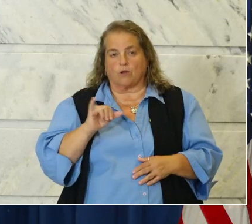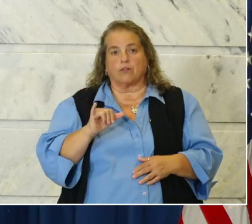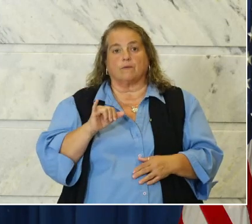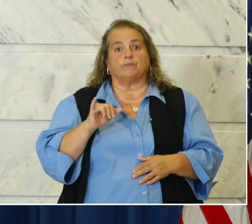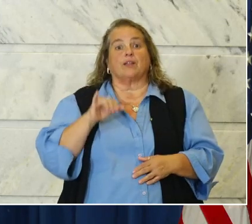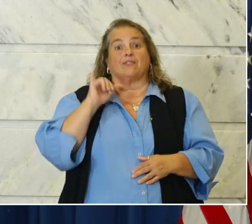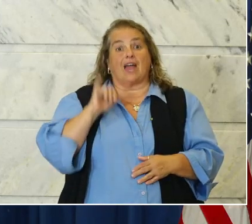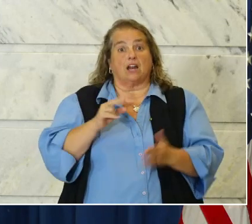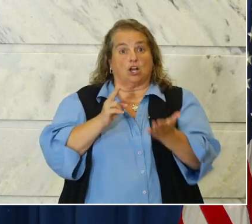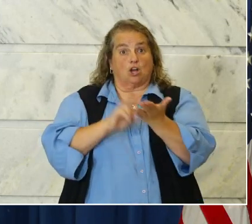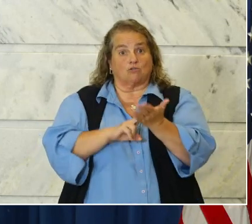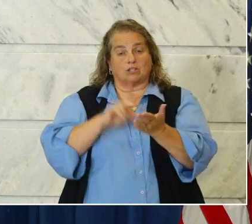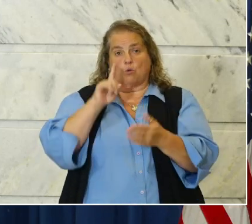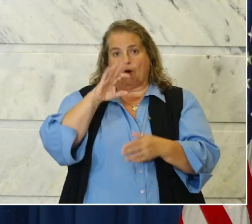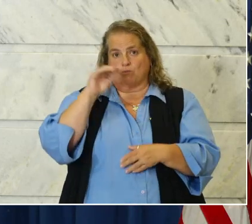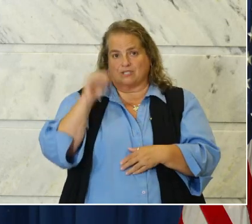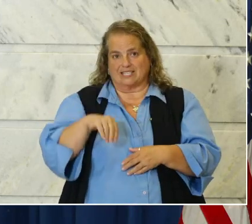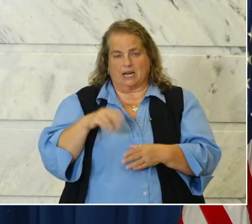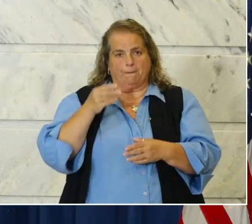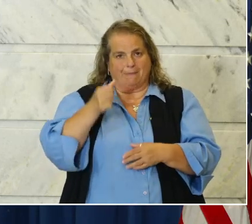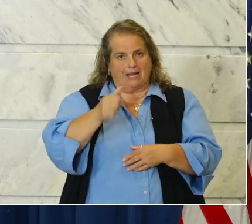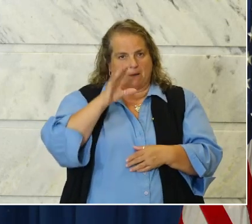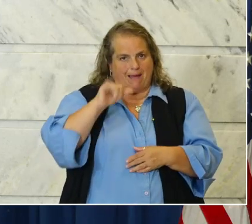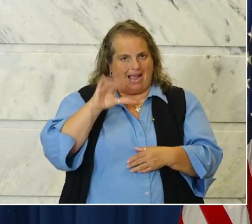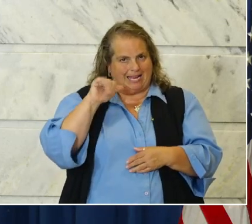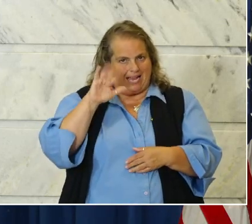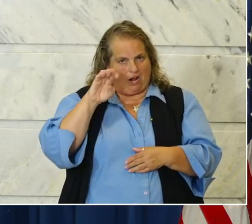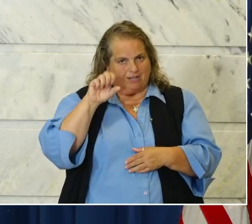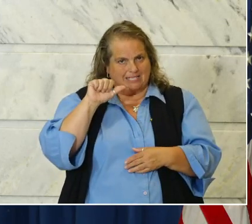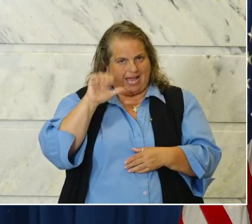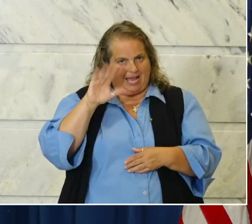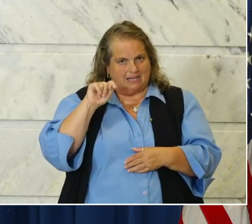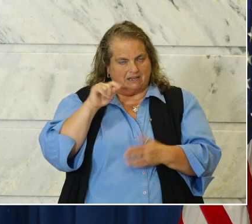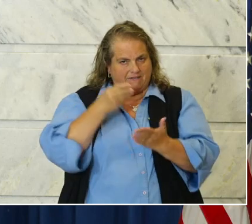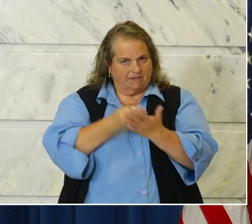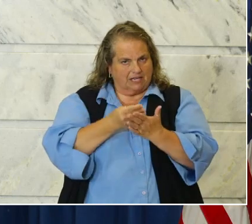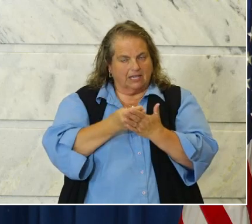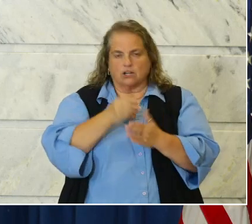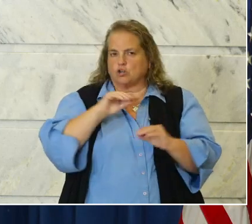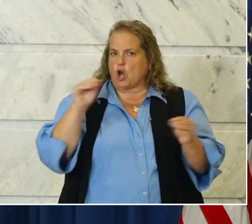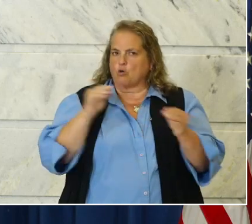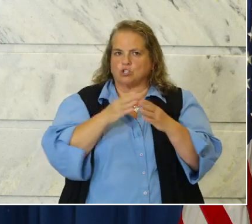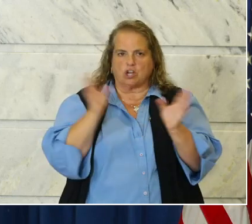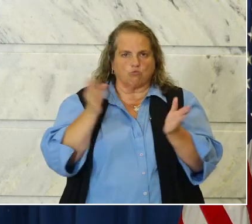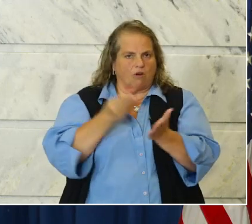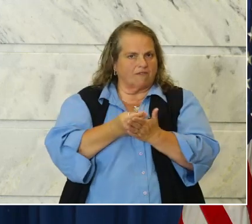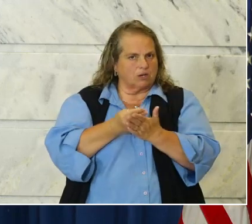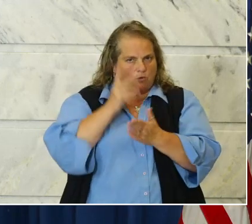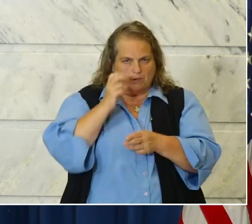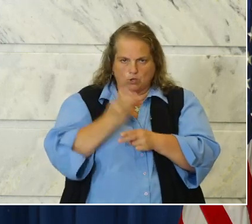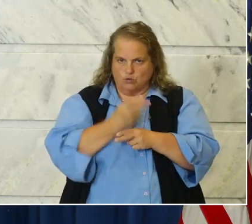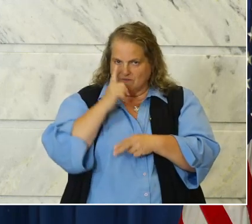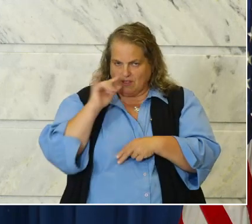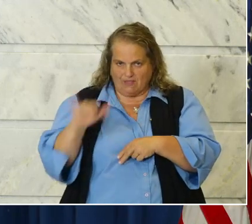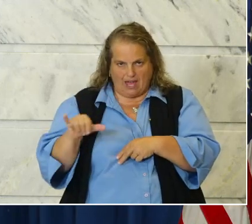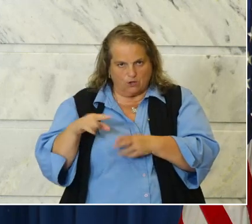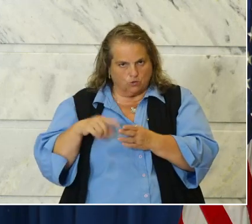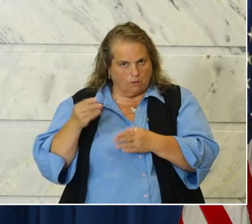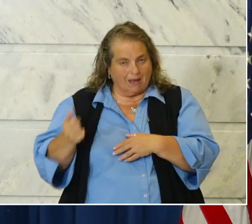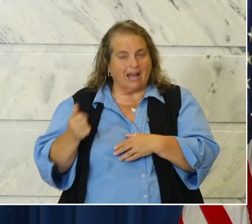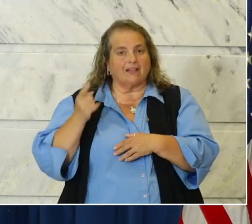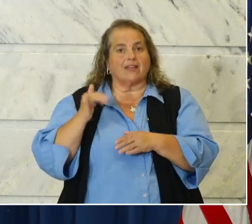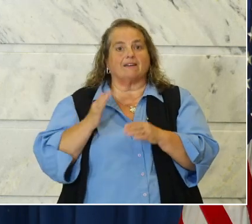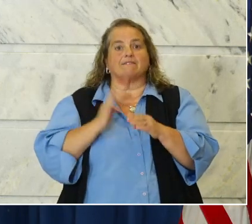is 100% going to be paid by CARES Act funding. No general funds will be used for that. And they finished, as